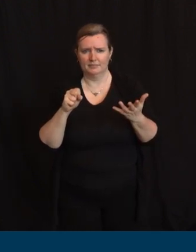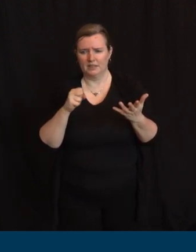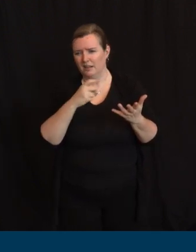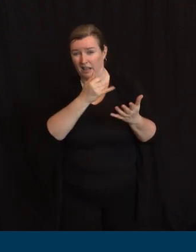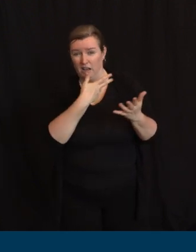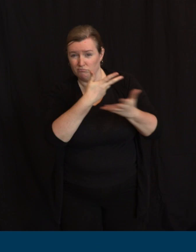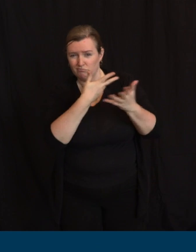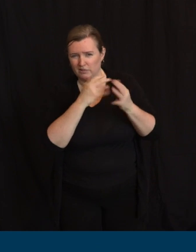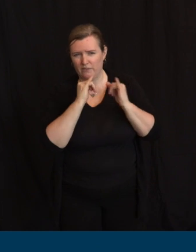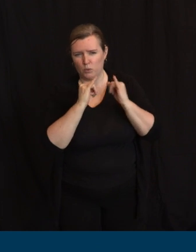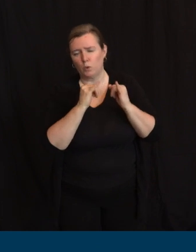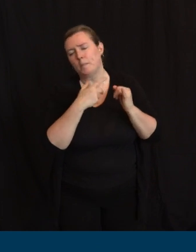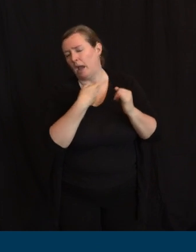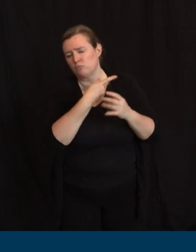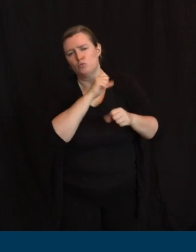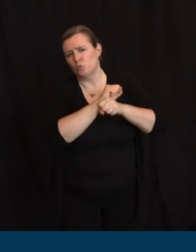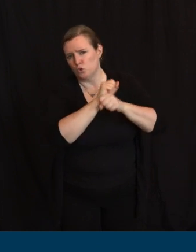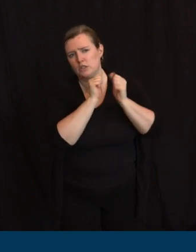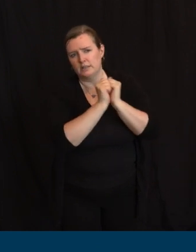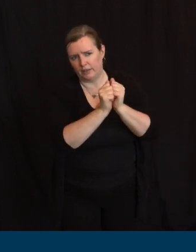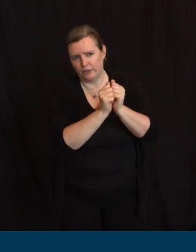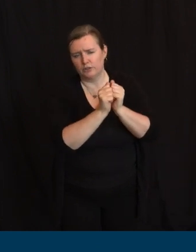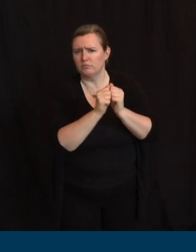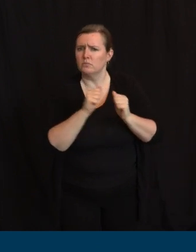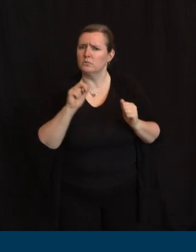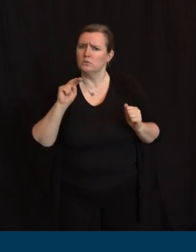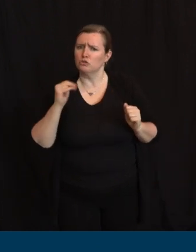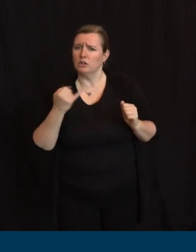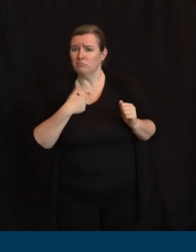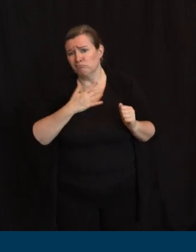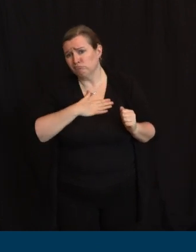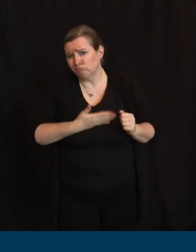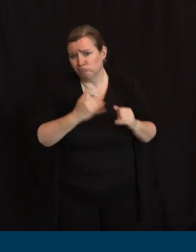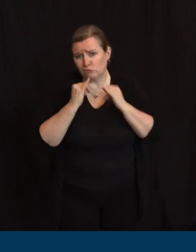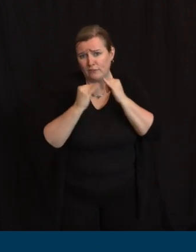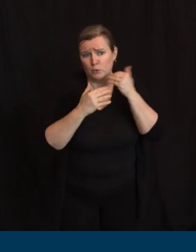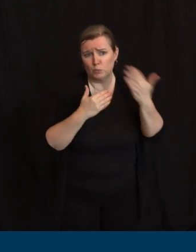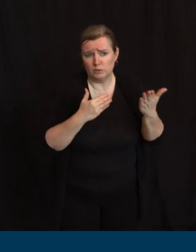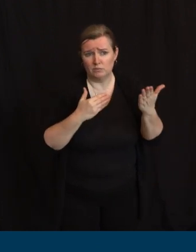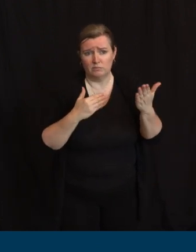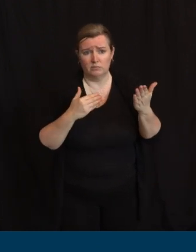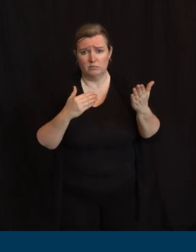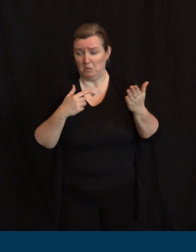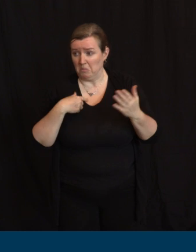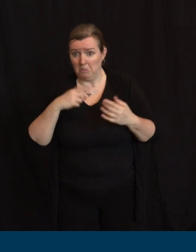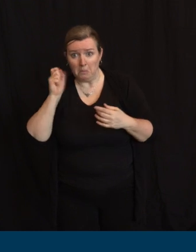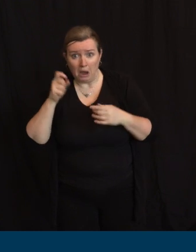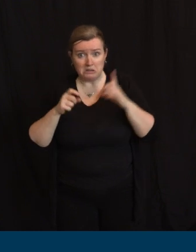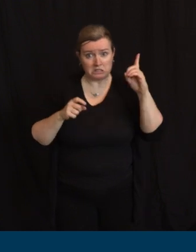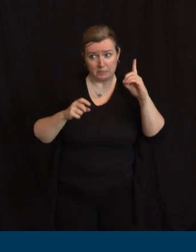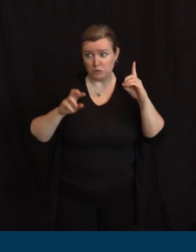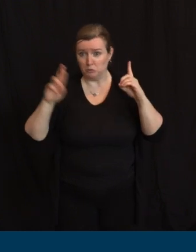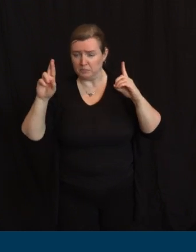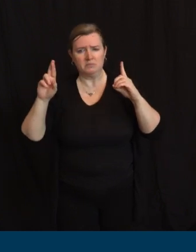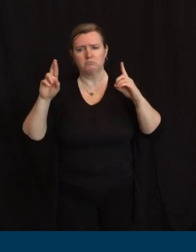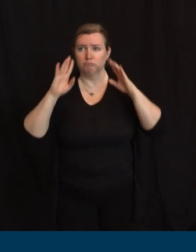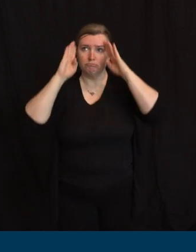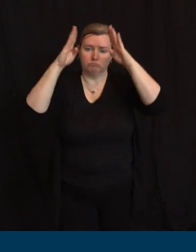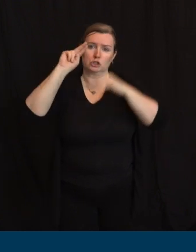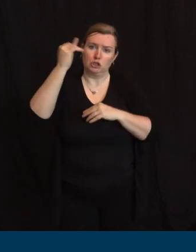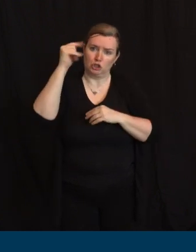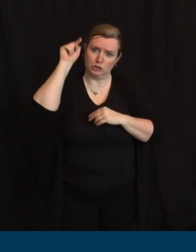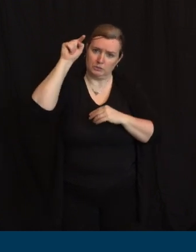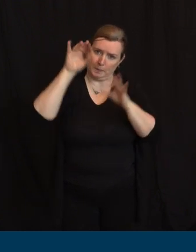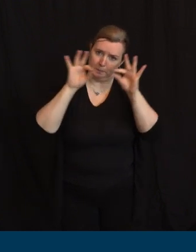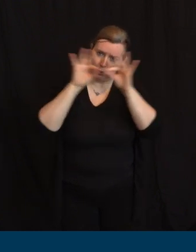first port of call. We're New Jerseyans. We're Americans. That's the way we've got to approach this. Extraordinary bipartisan cooperation. I've